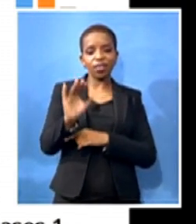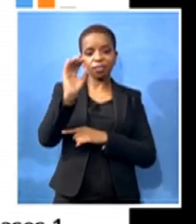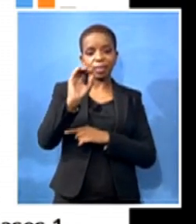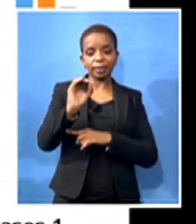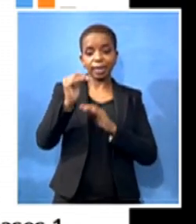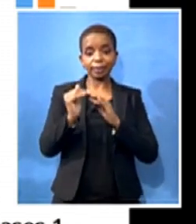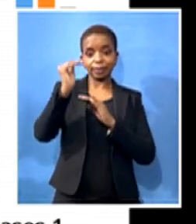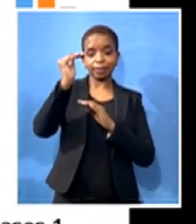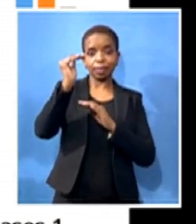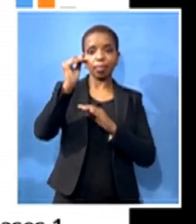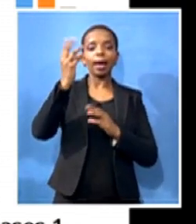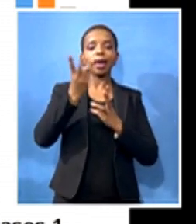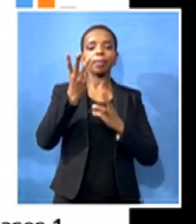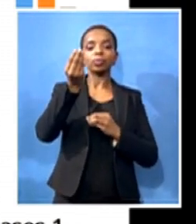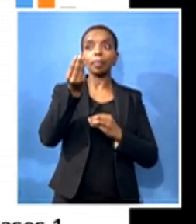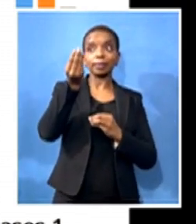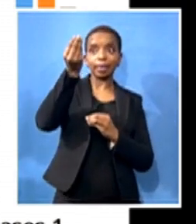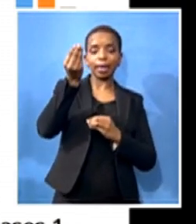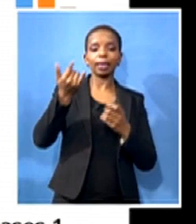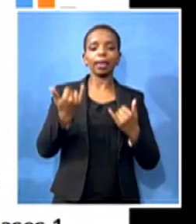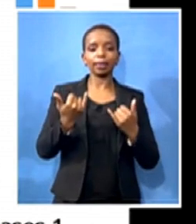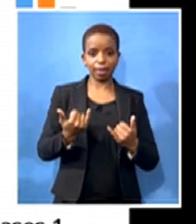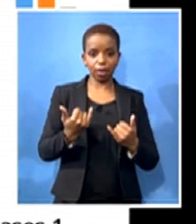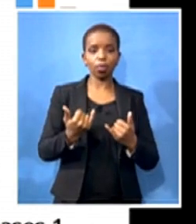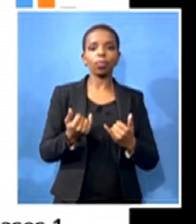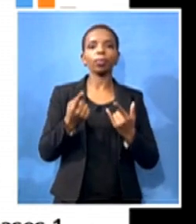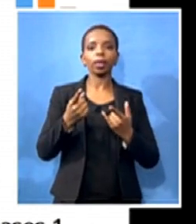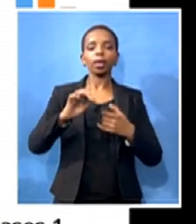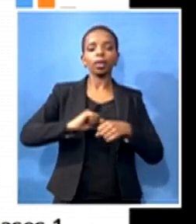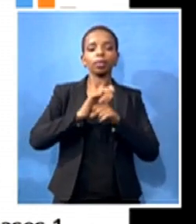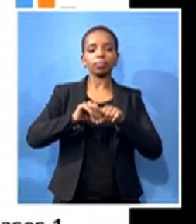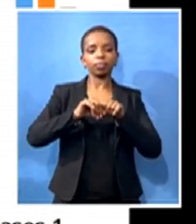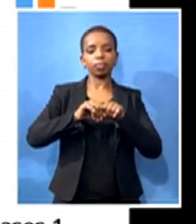drop has been drastic, from 80% in the first phase to